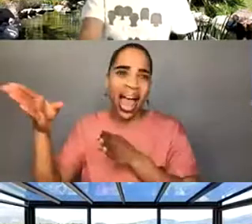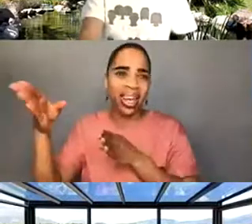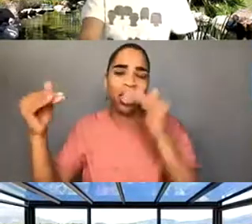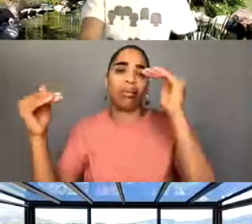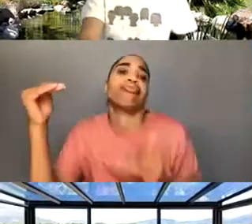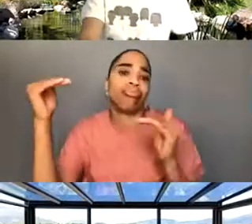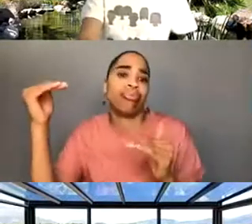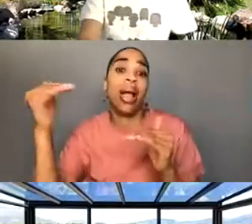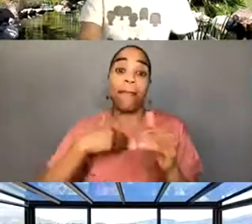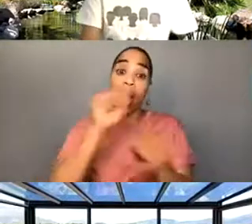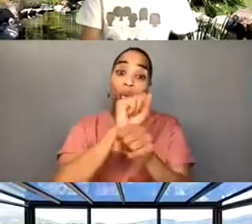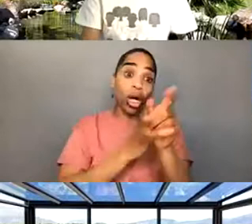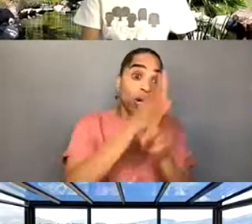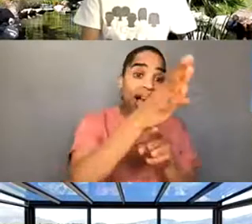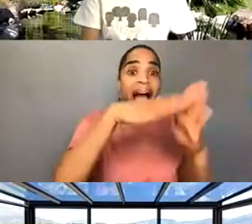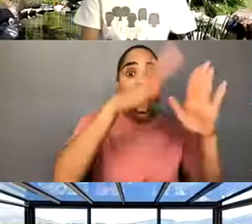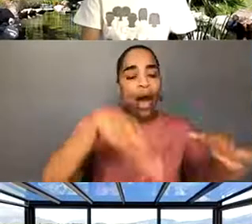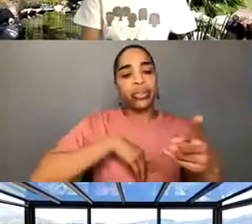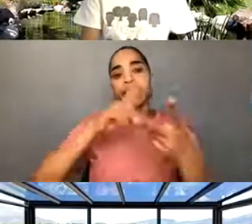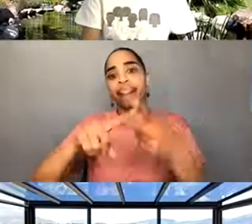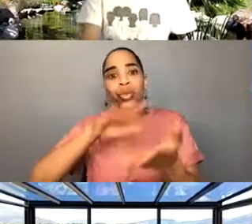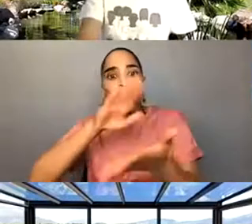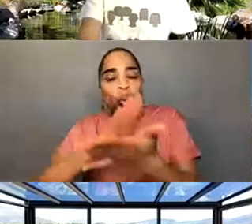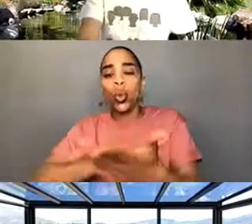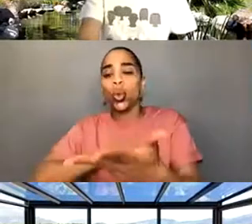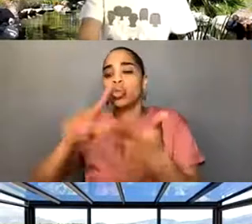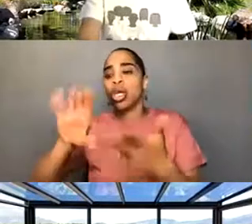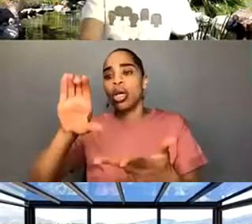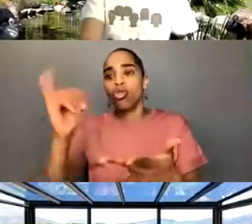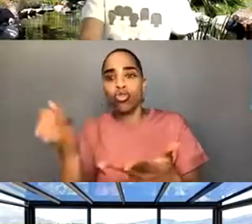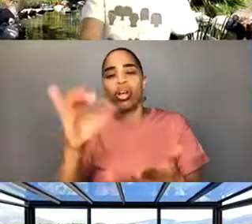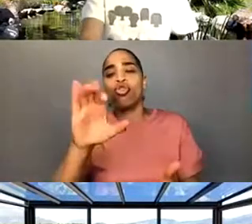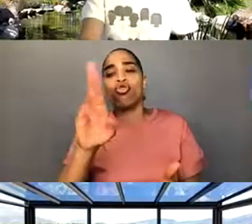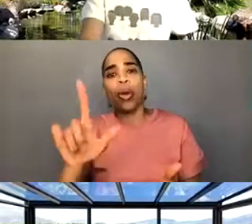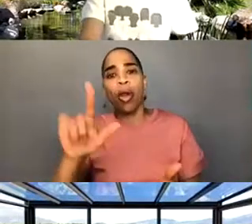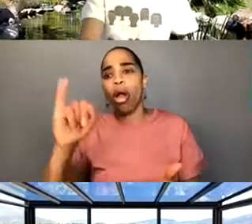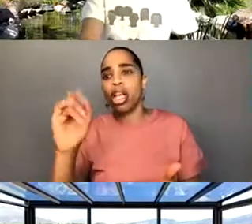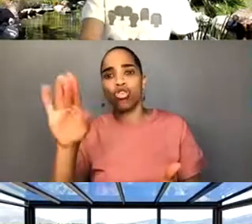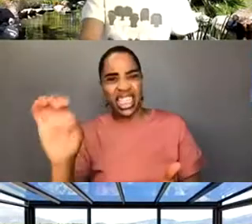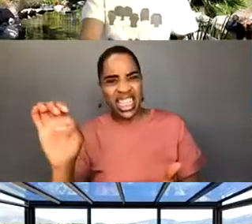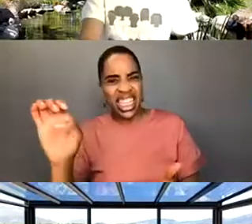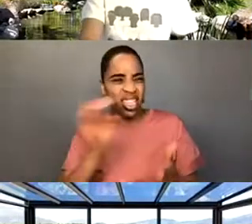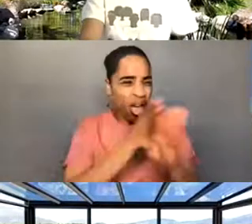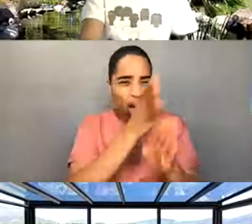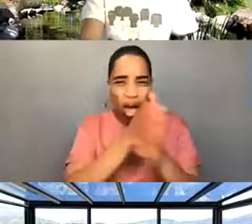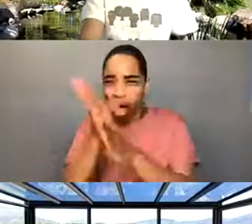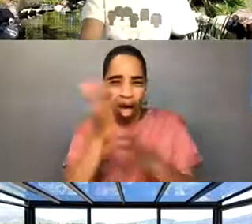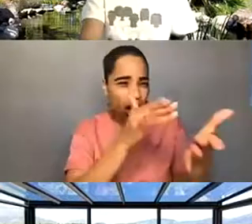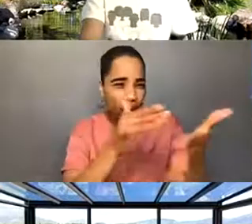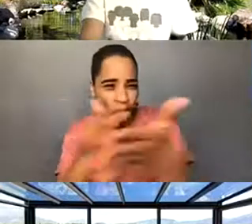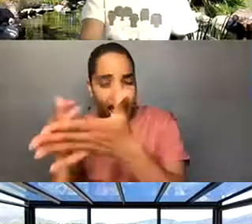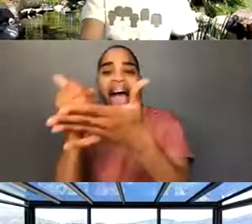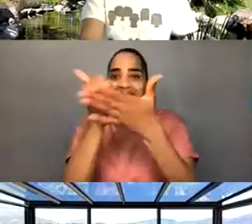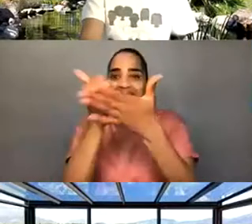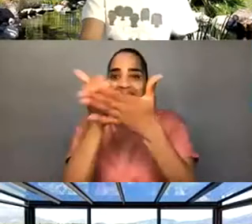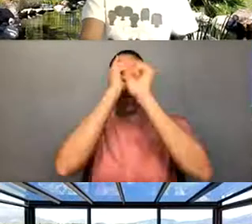in schools, on criminal justice has all really been leading to the ability to do something much bigger like